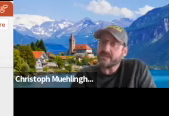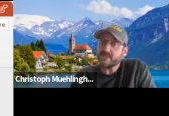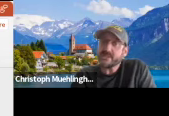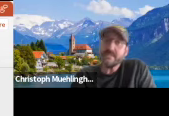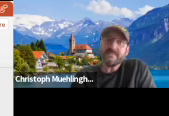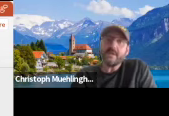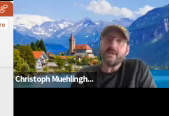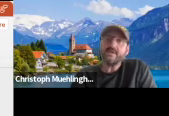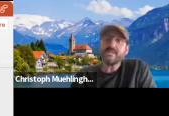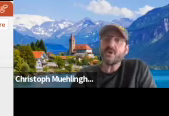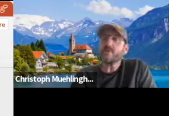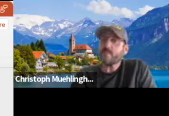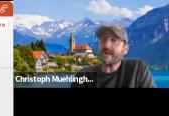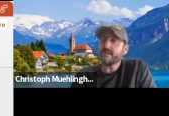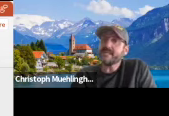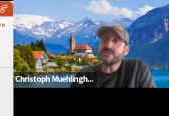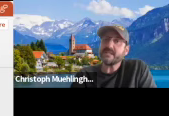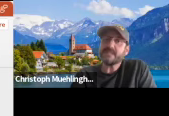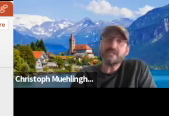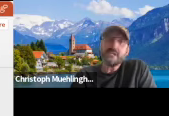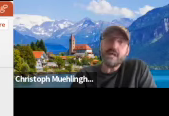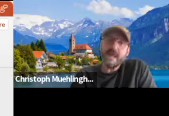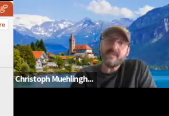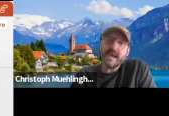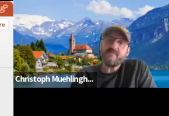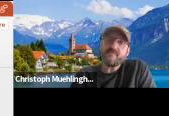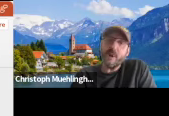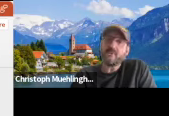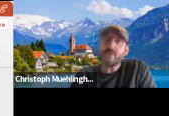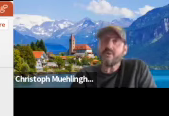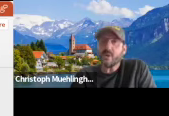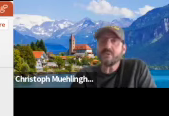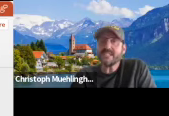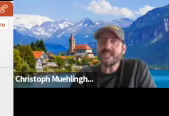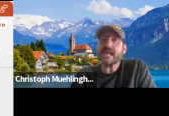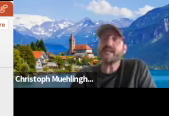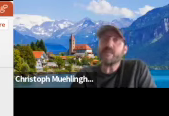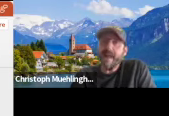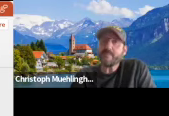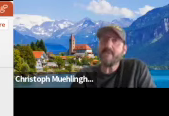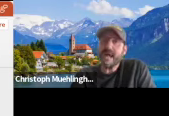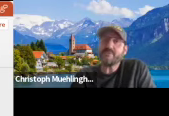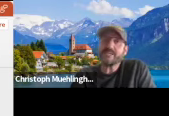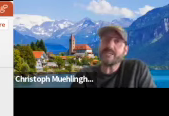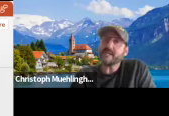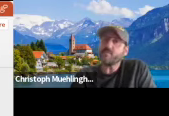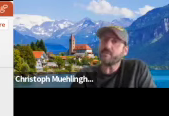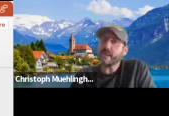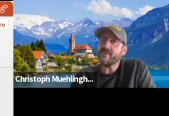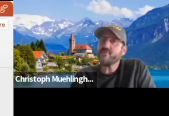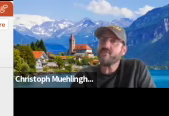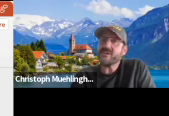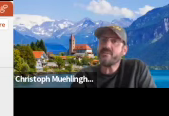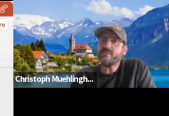axons, actually. And these are done by glial cells. And then we have multiple of those inside and then a wrapping around it. And that's